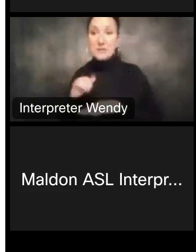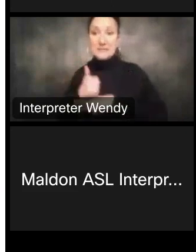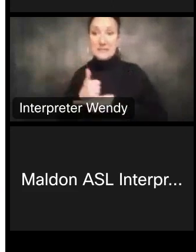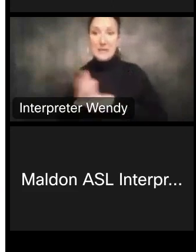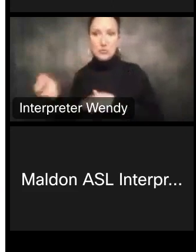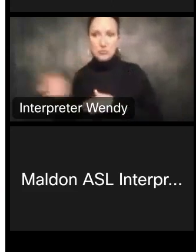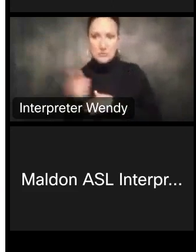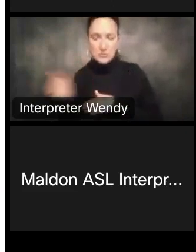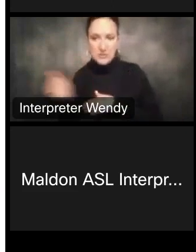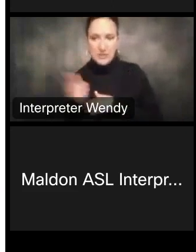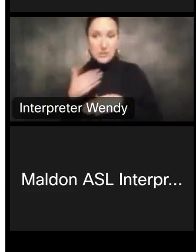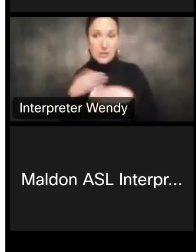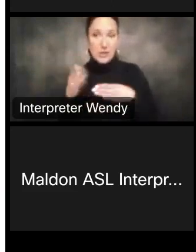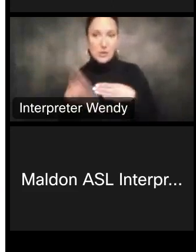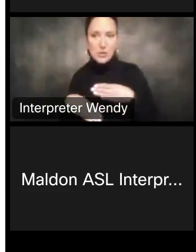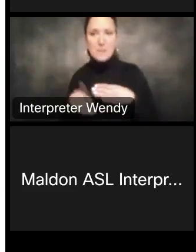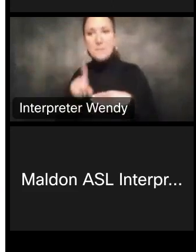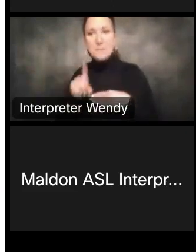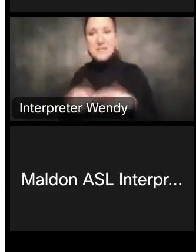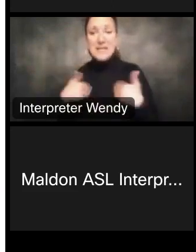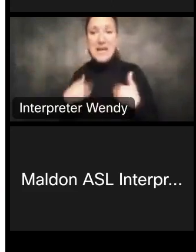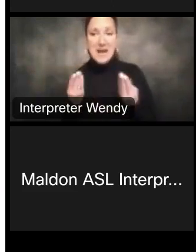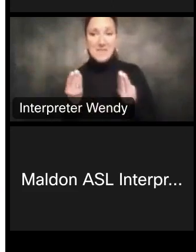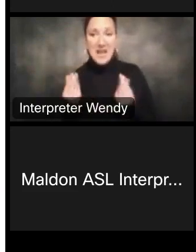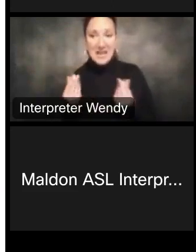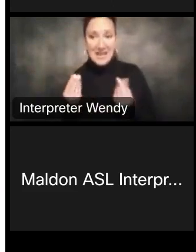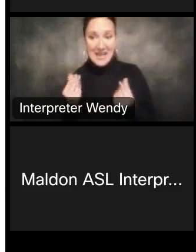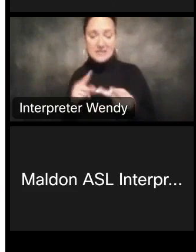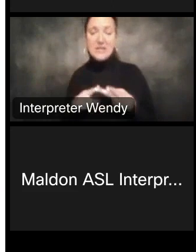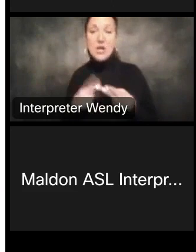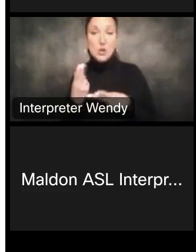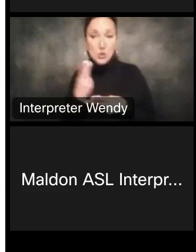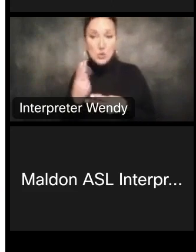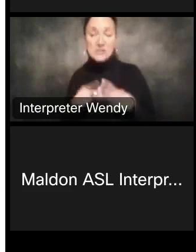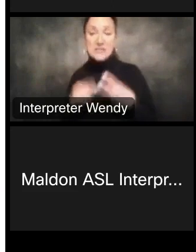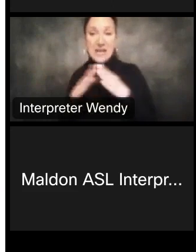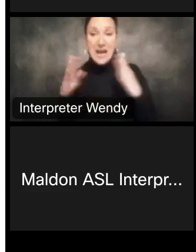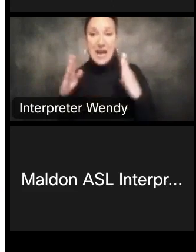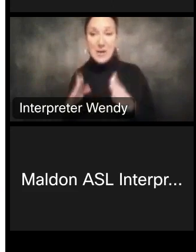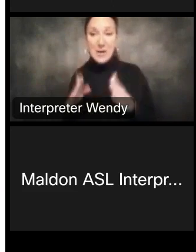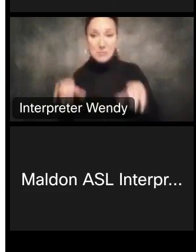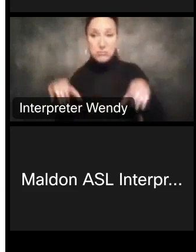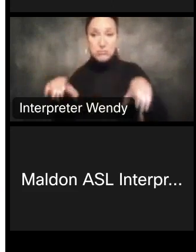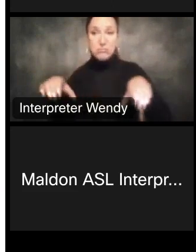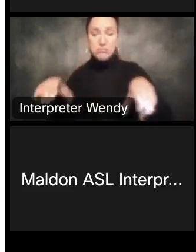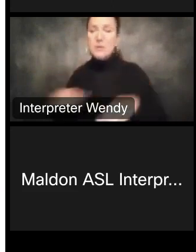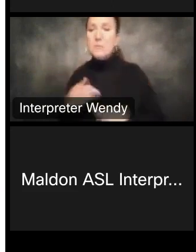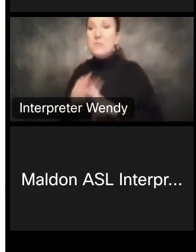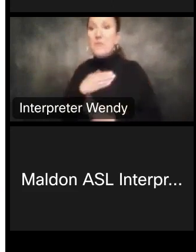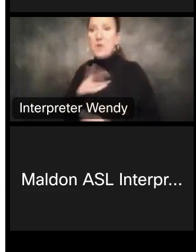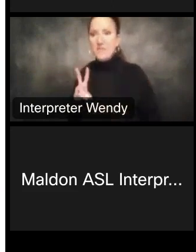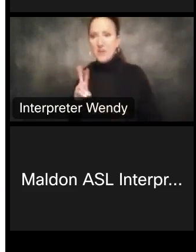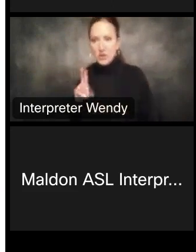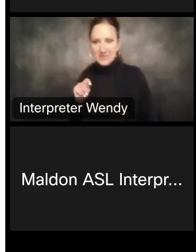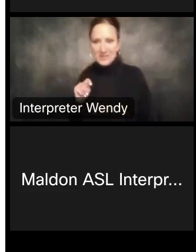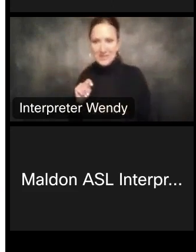the conclusion that we have to have the land use, the housing first before a BRT can be considered.